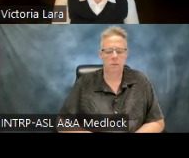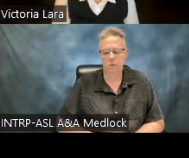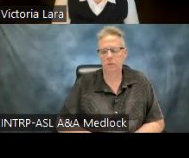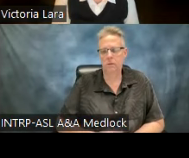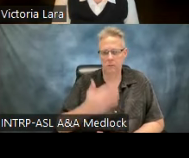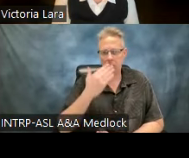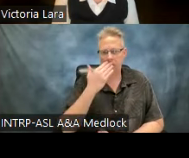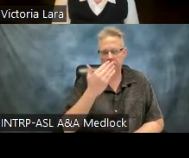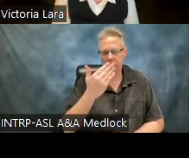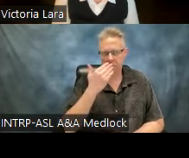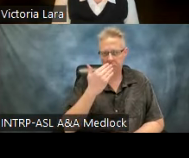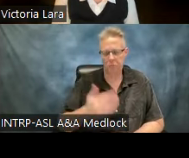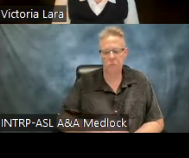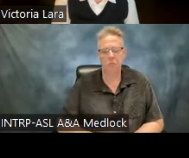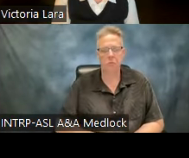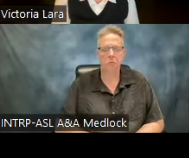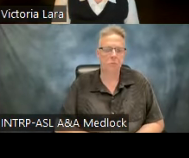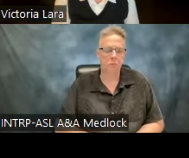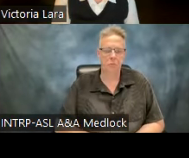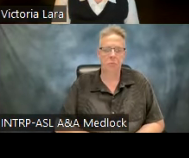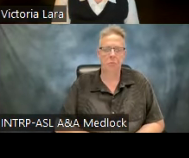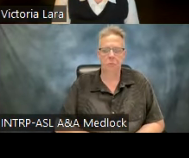Thank you.